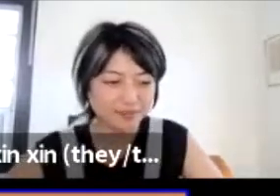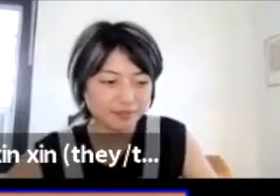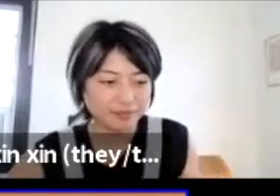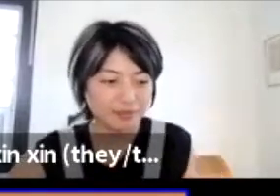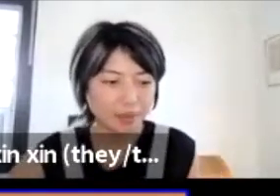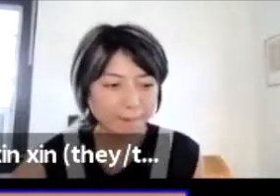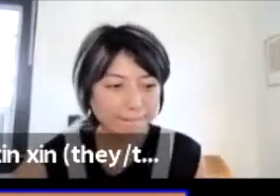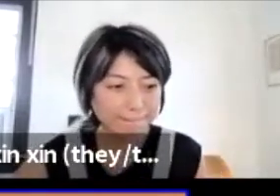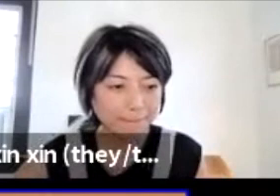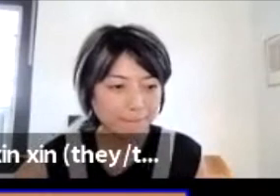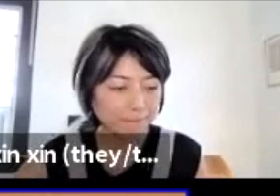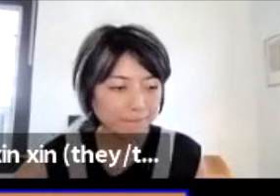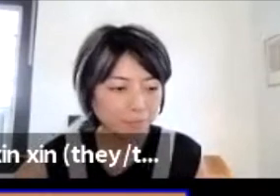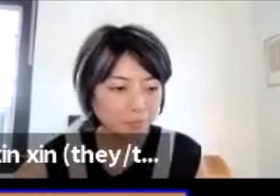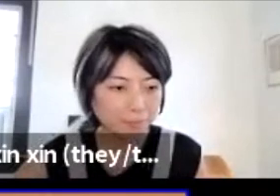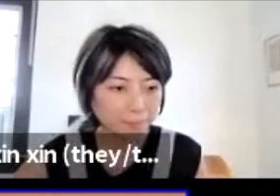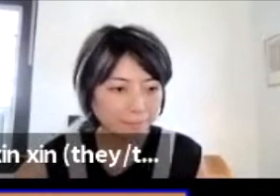right.